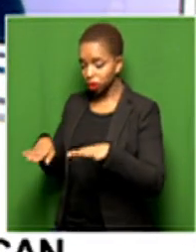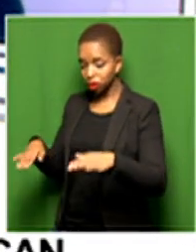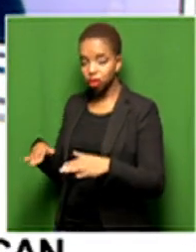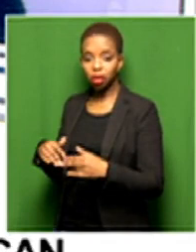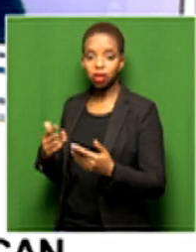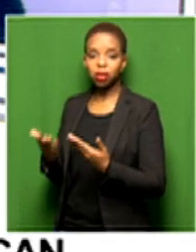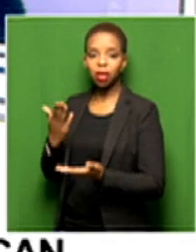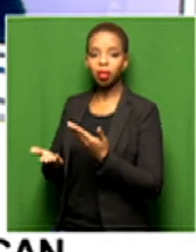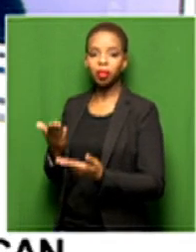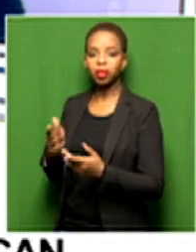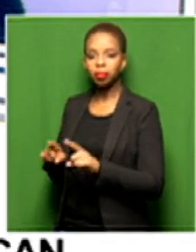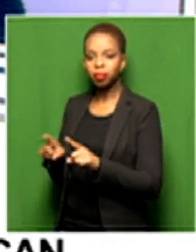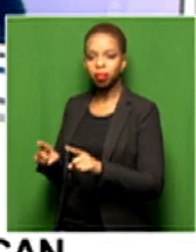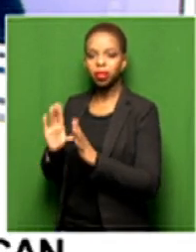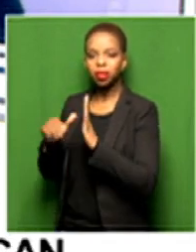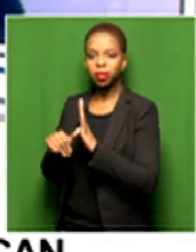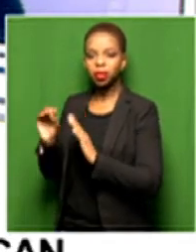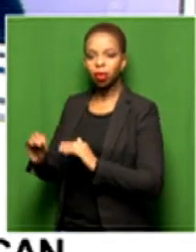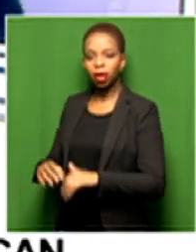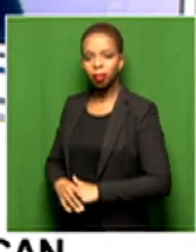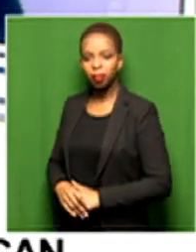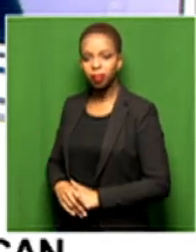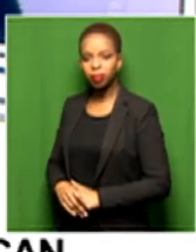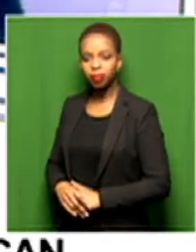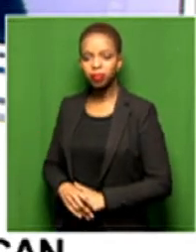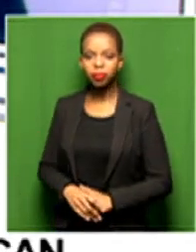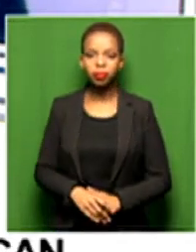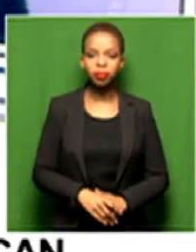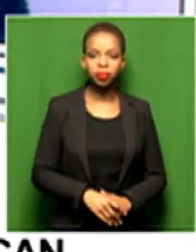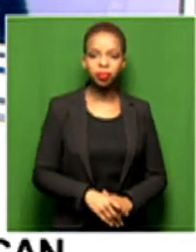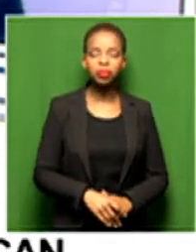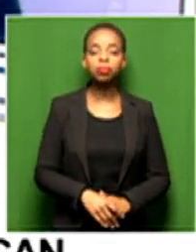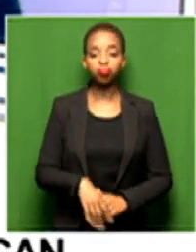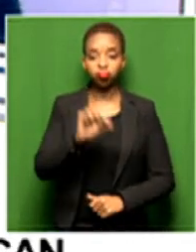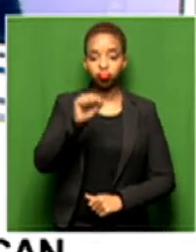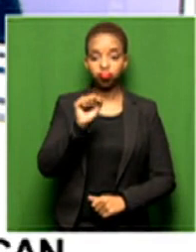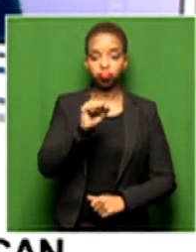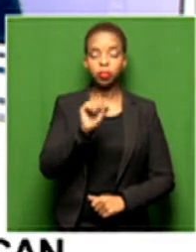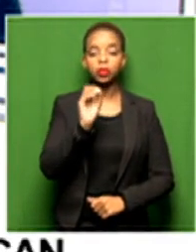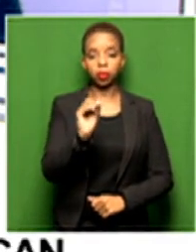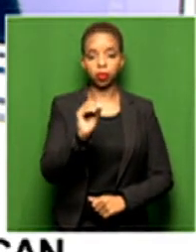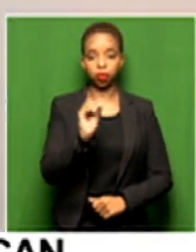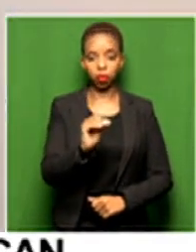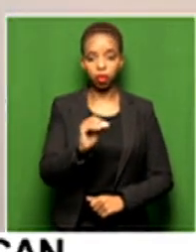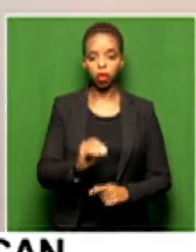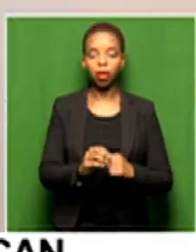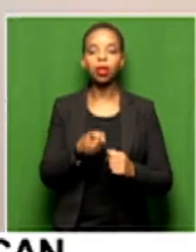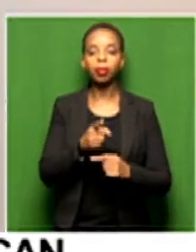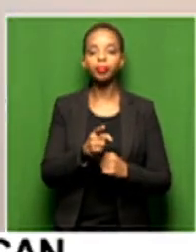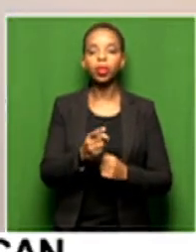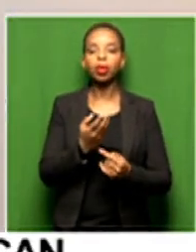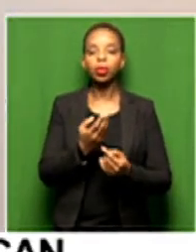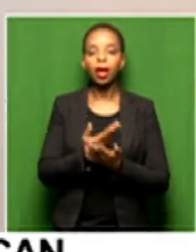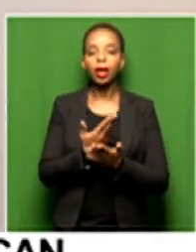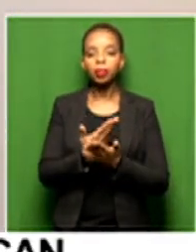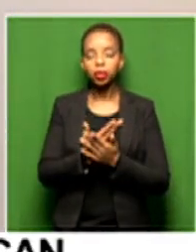with living with a disability? So it actually does. So I think it's really multi-sensory in the sense that you're